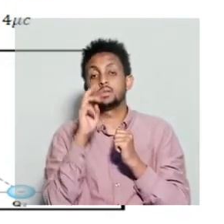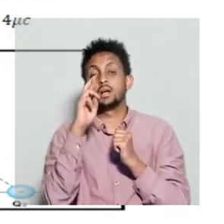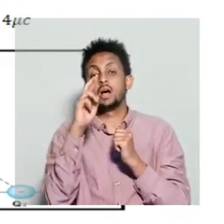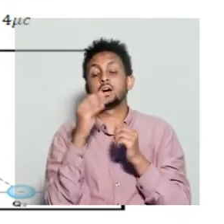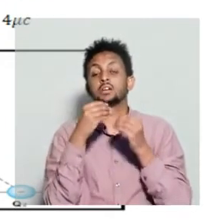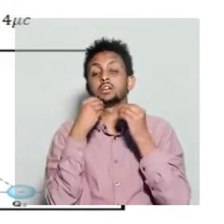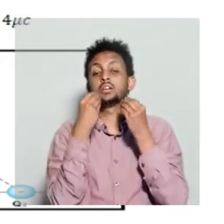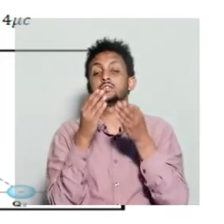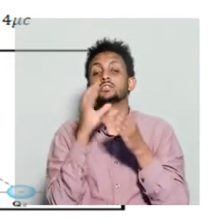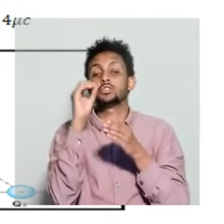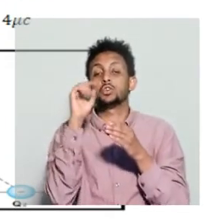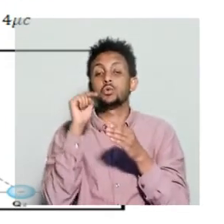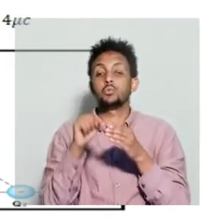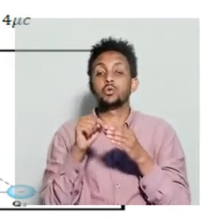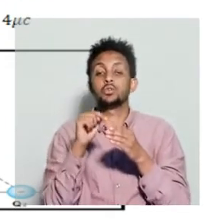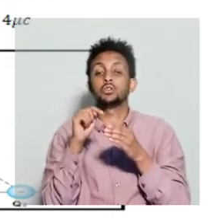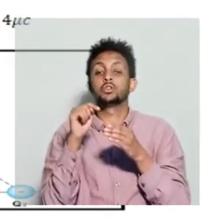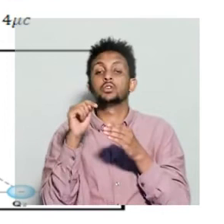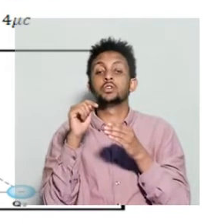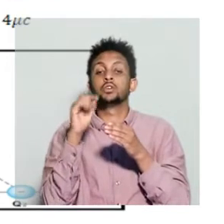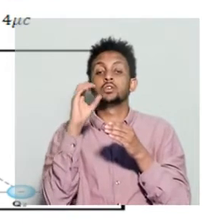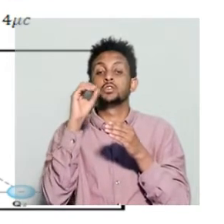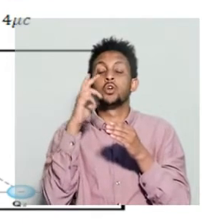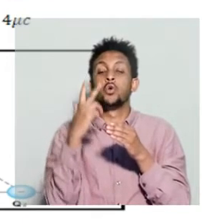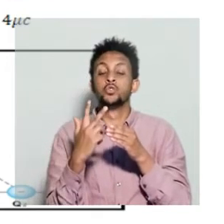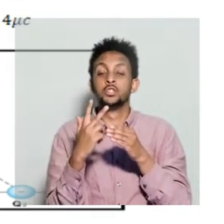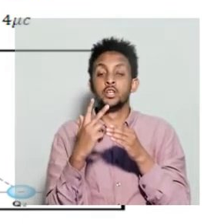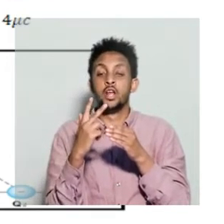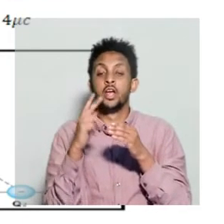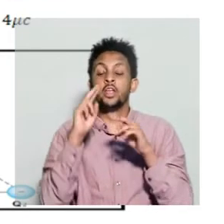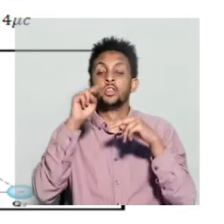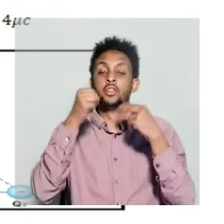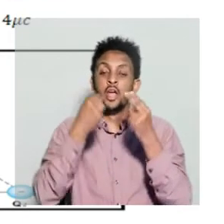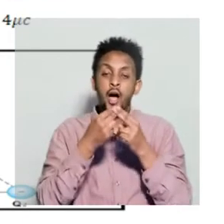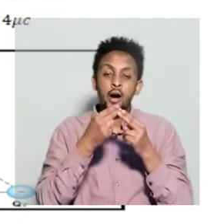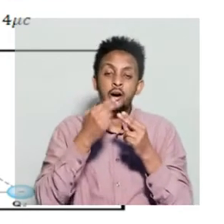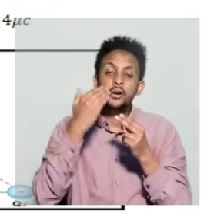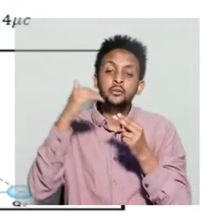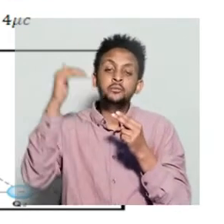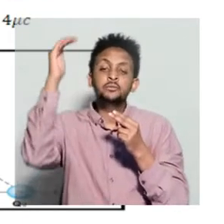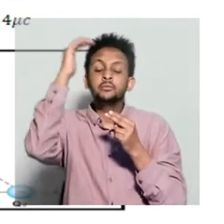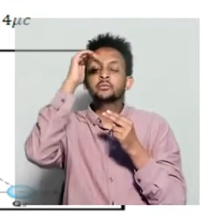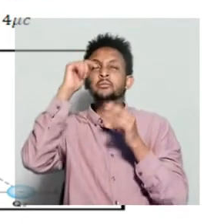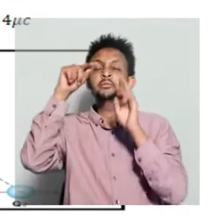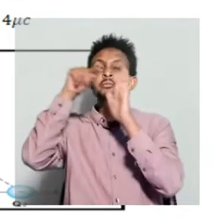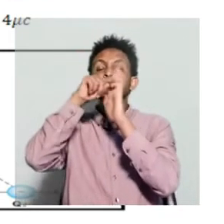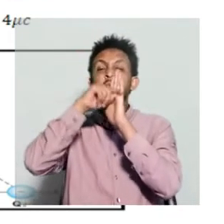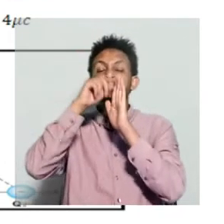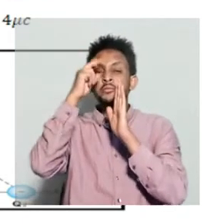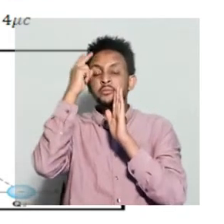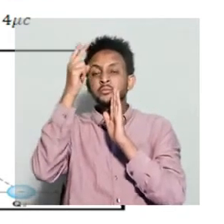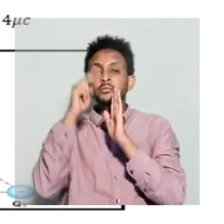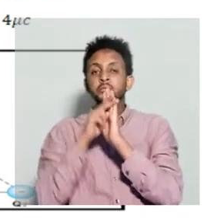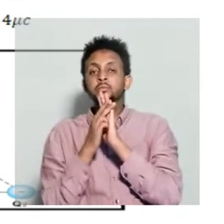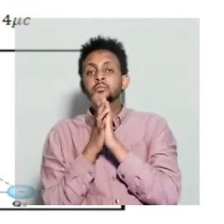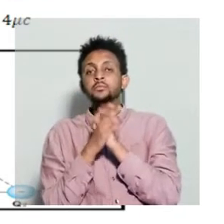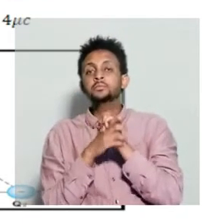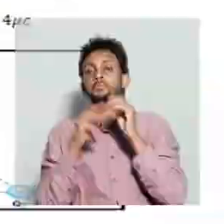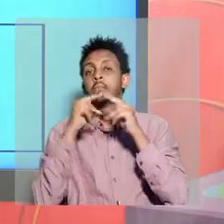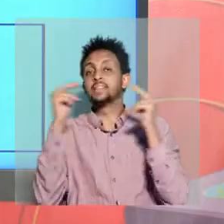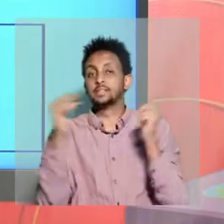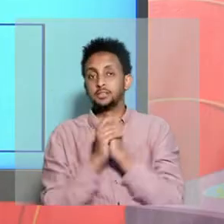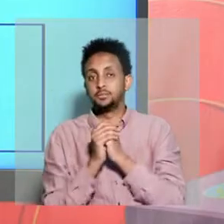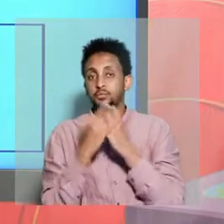can be given to be 0.03 or 3 times 10 to the power of minus 2